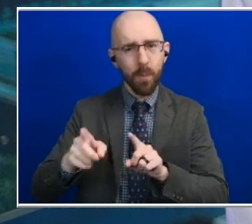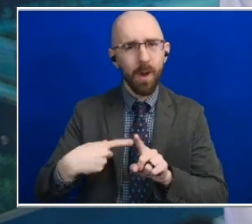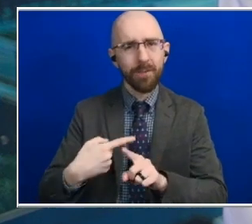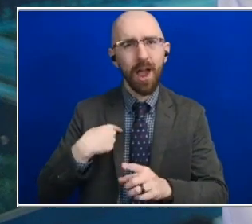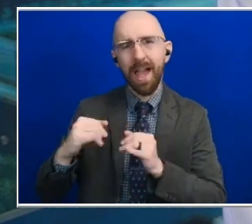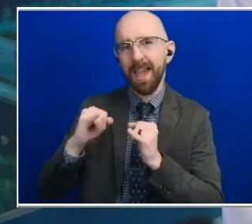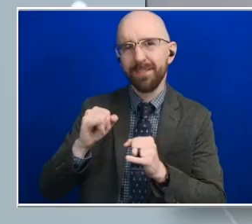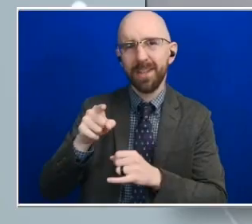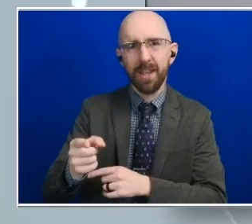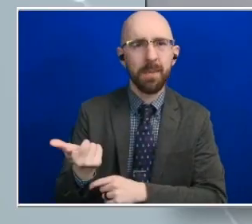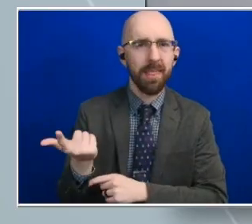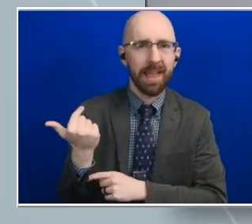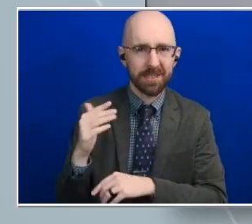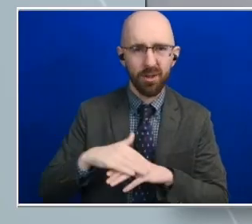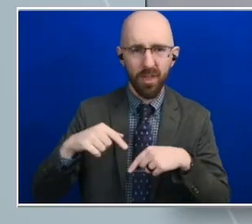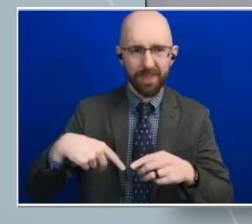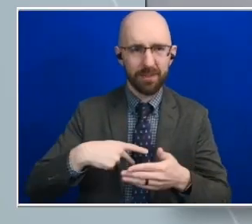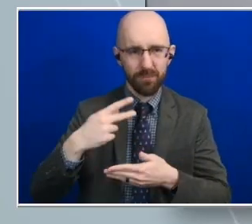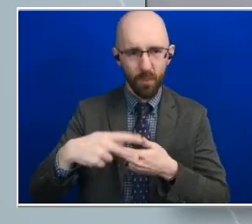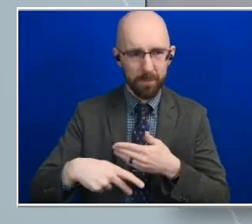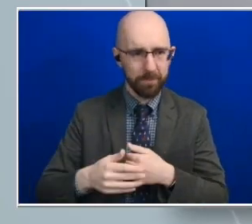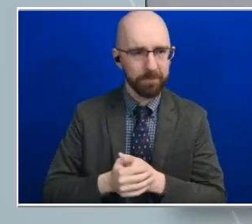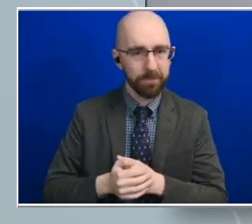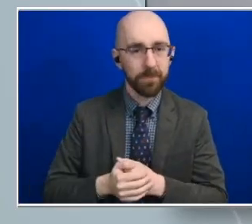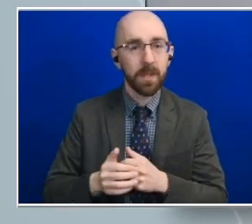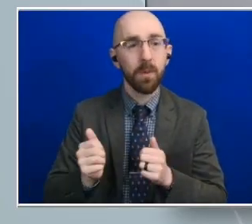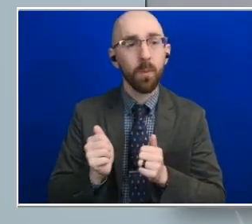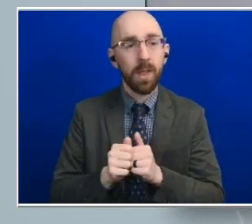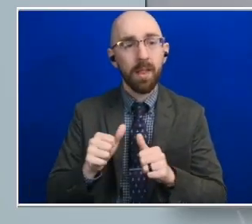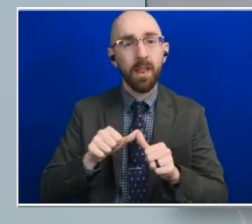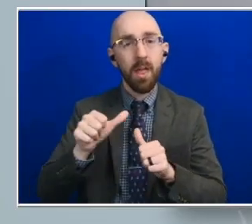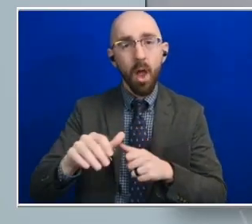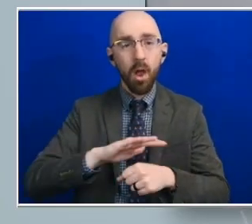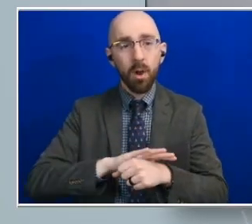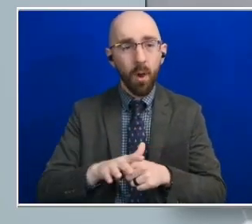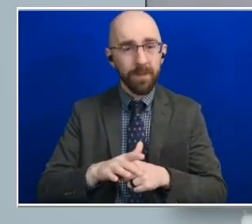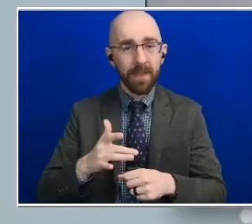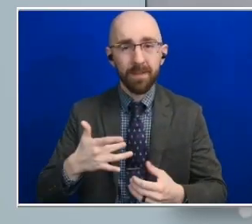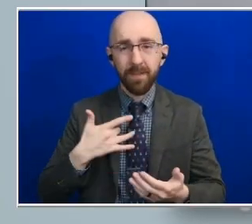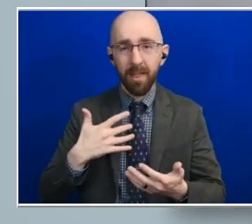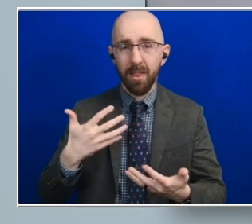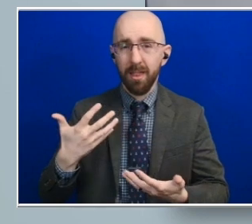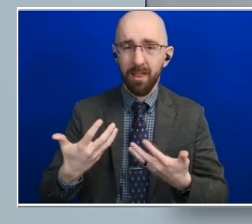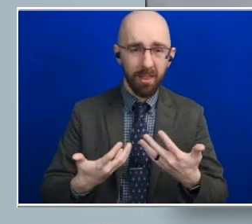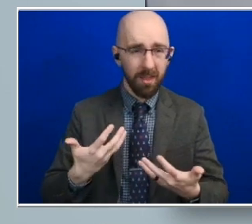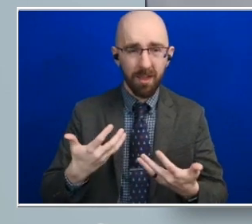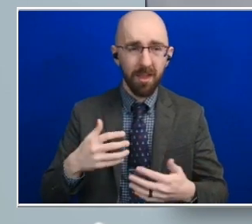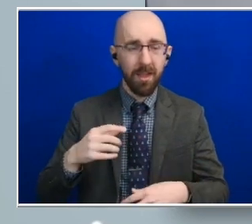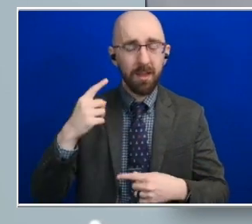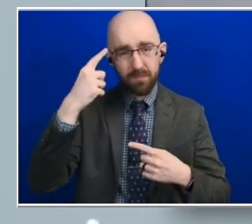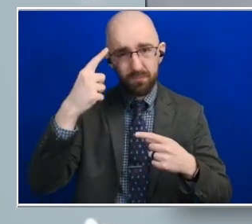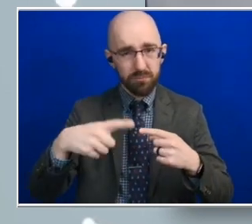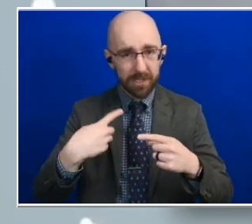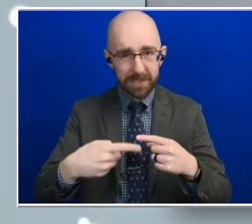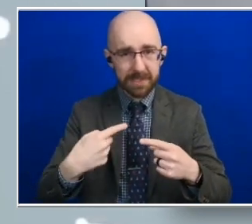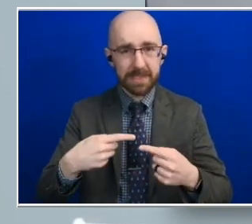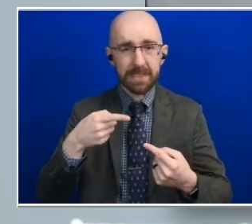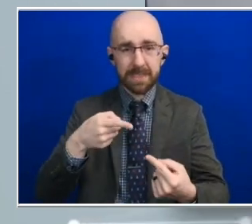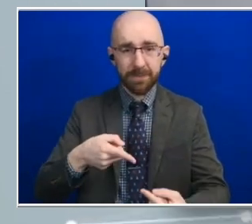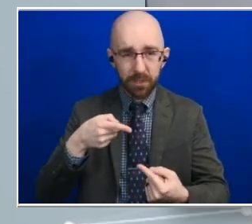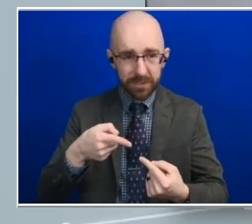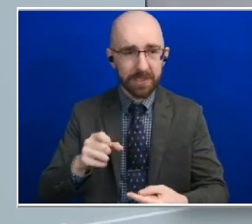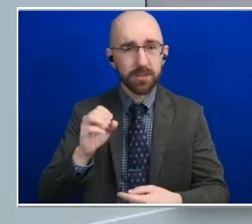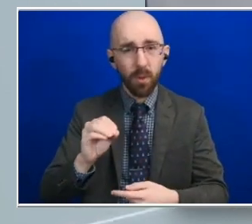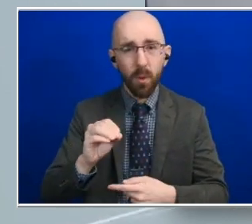year on this program. With long COVID came dysautonomia, processing difficulties, so cognitive issues